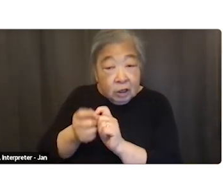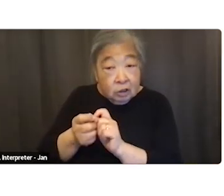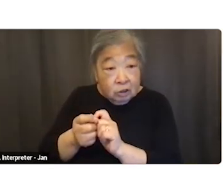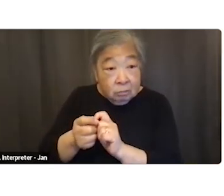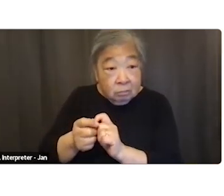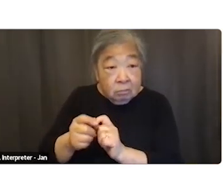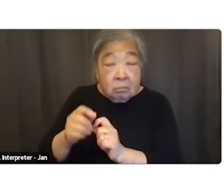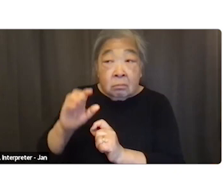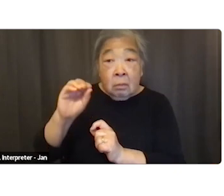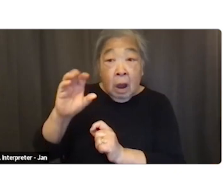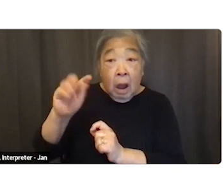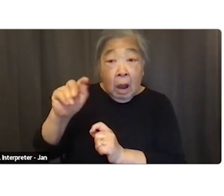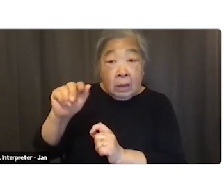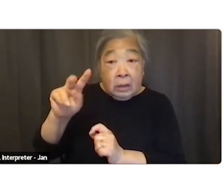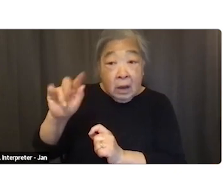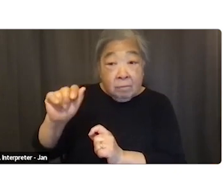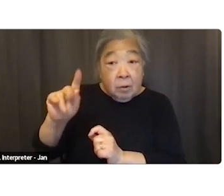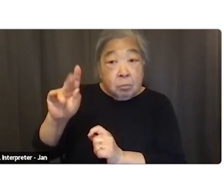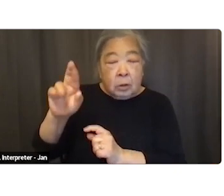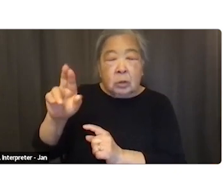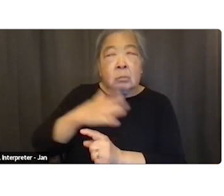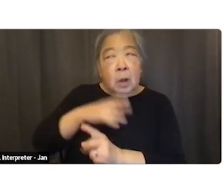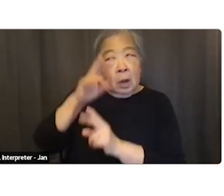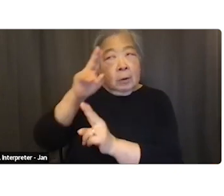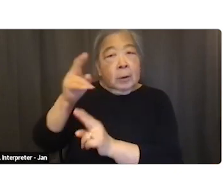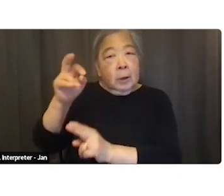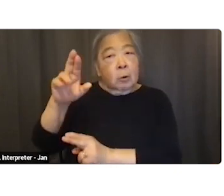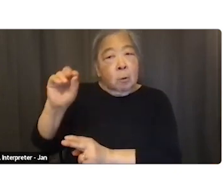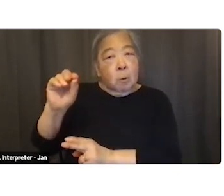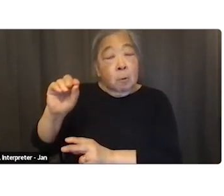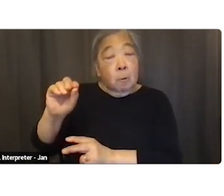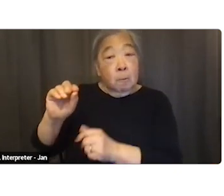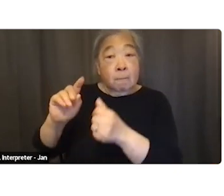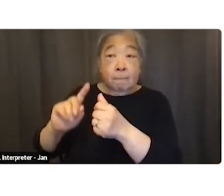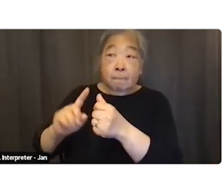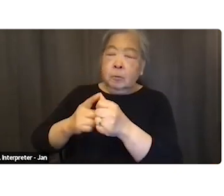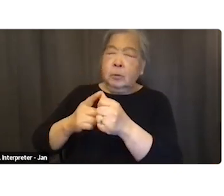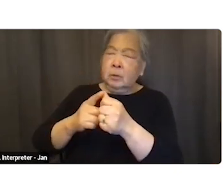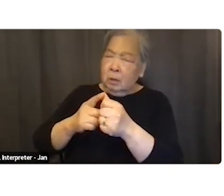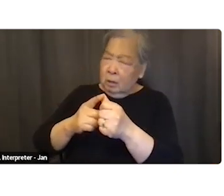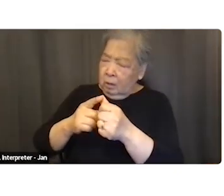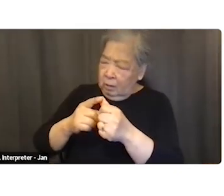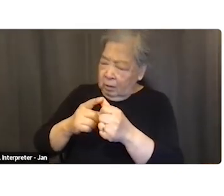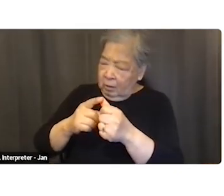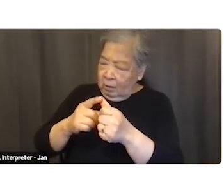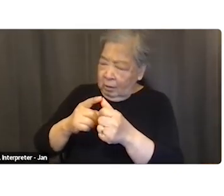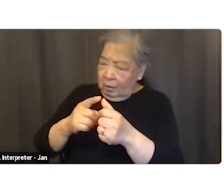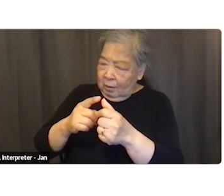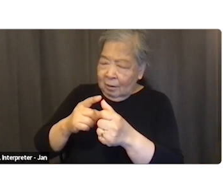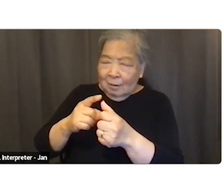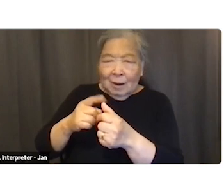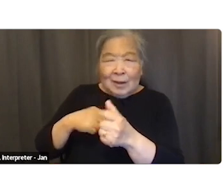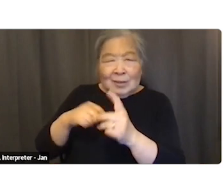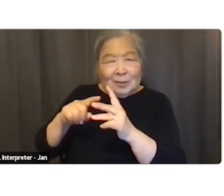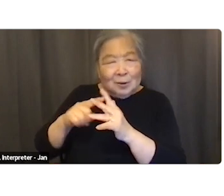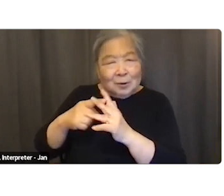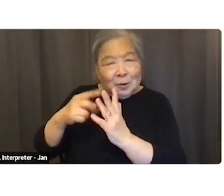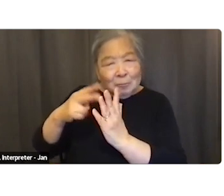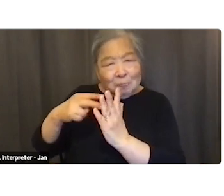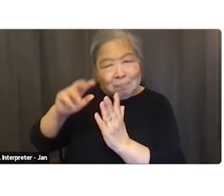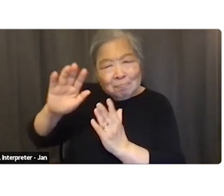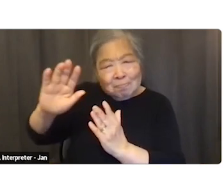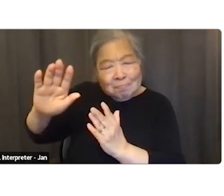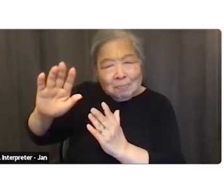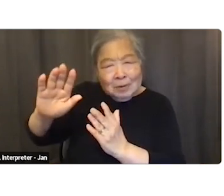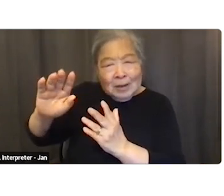many ways. I was first introduced to Octavia Butler in college. I went to